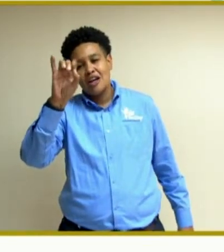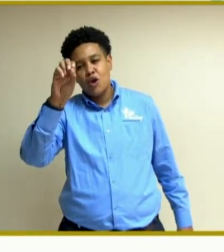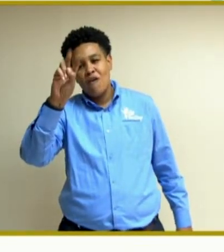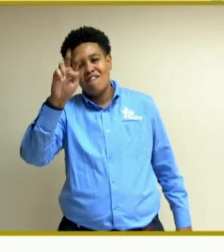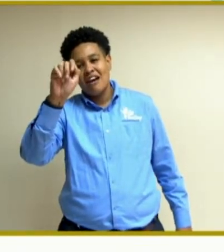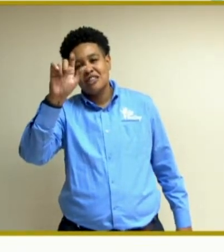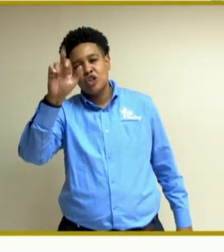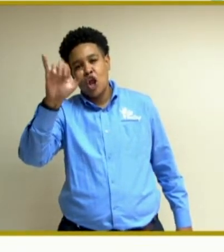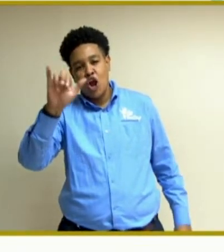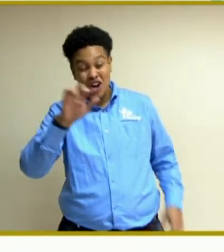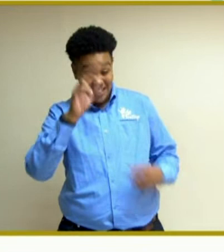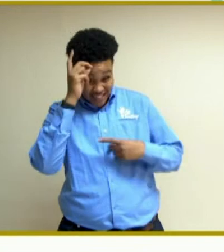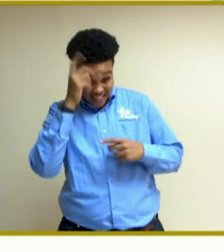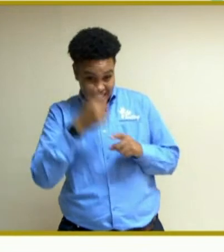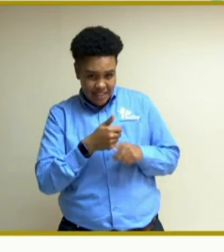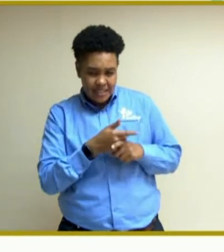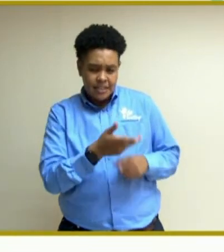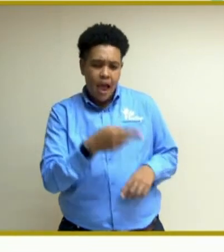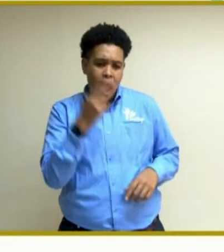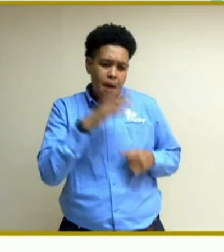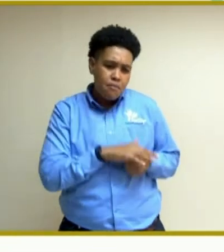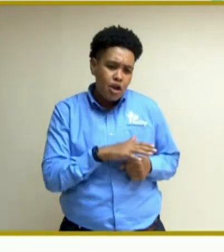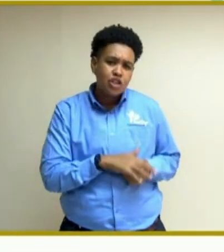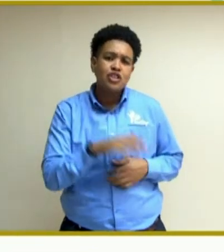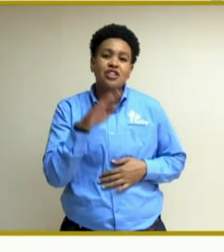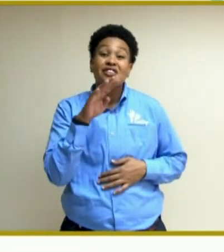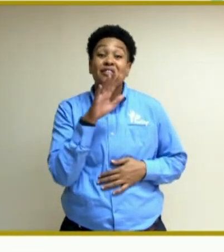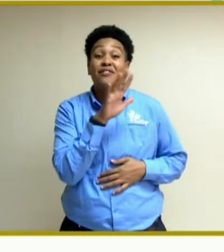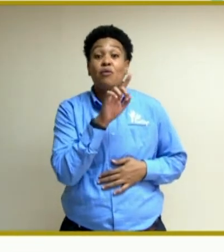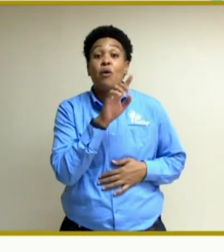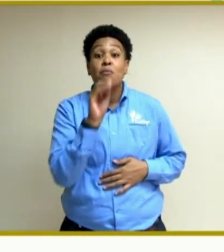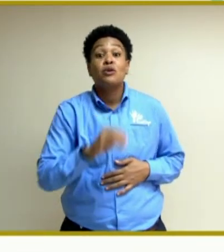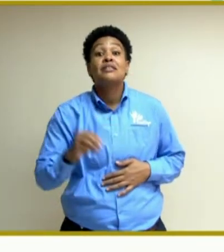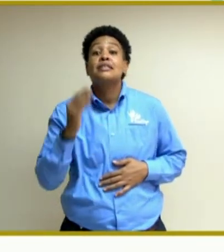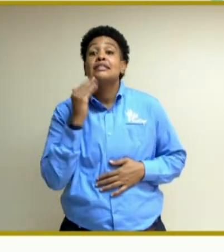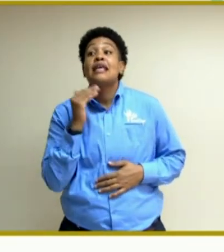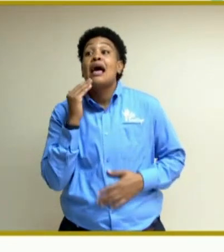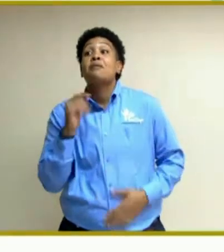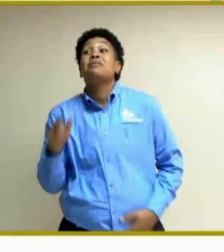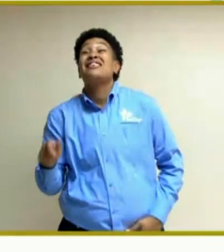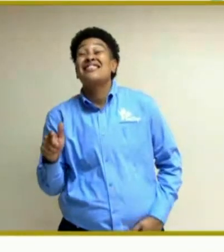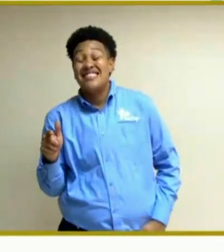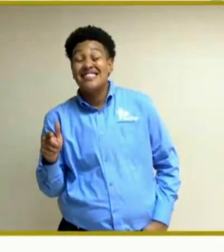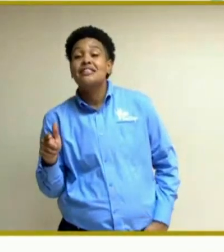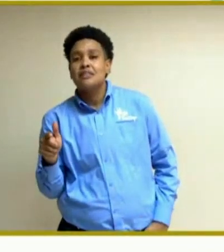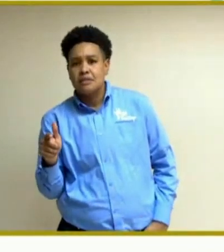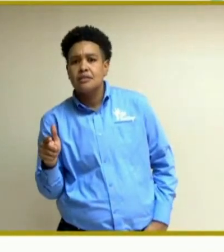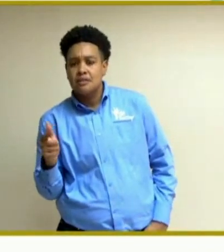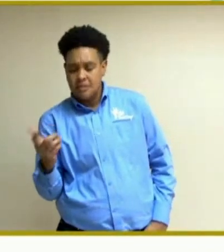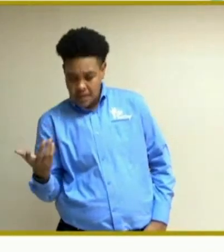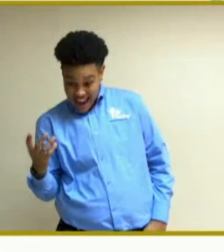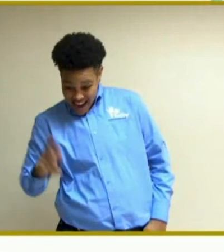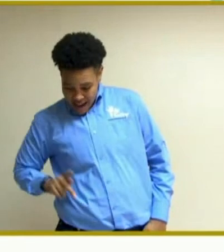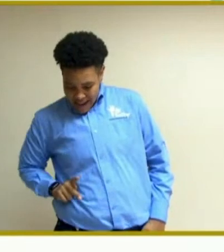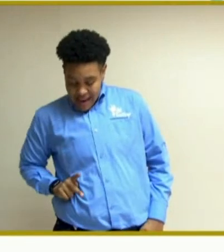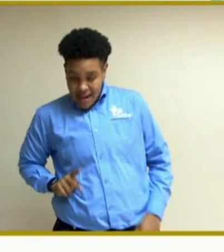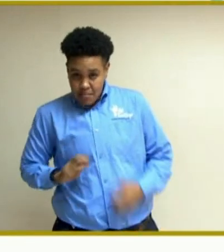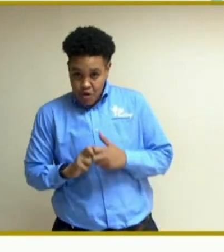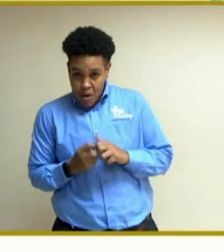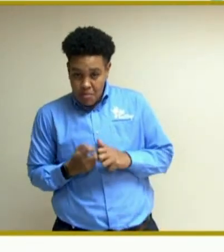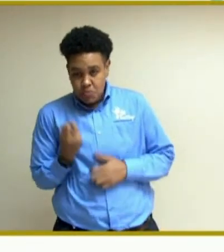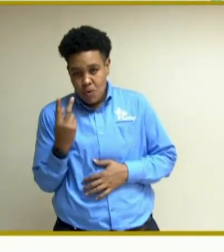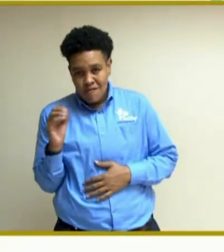with diabetes mellitus, and 12% had chronic renal disease. When we look at